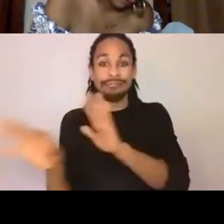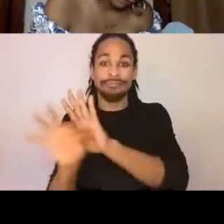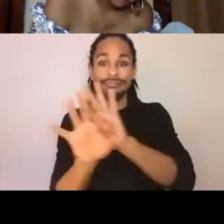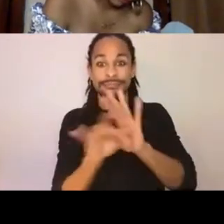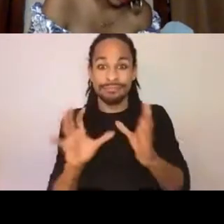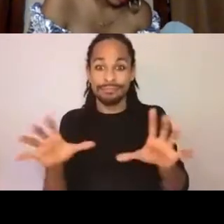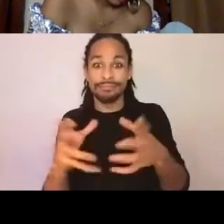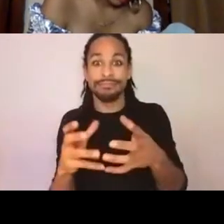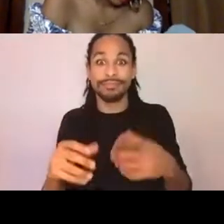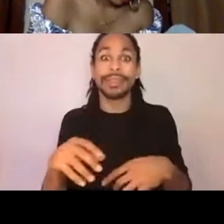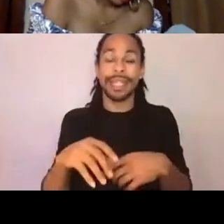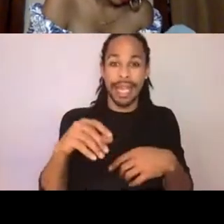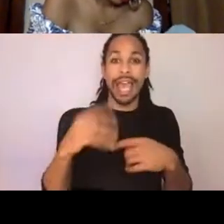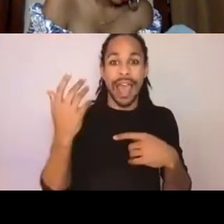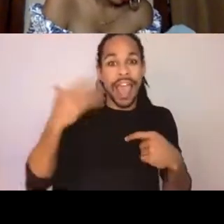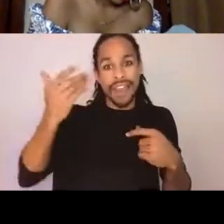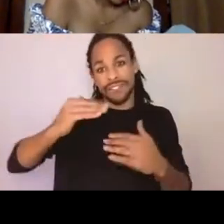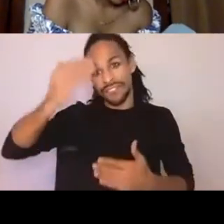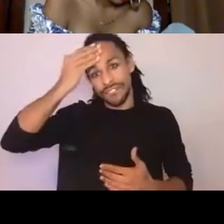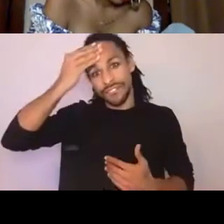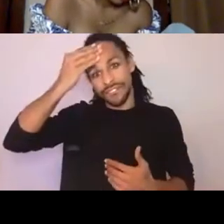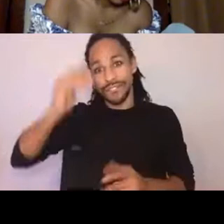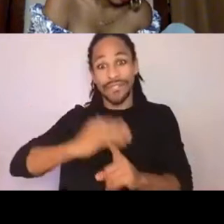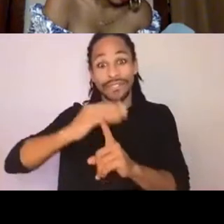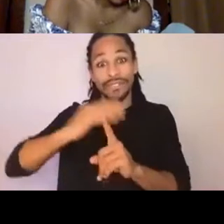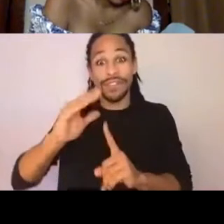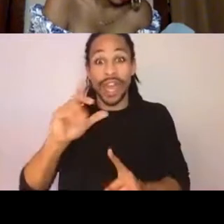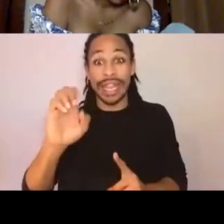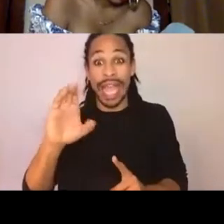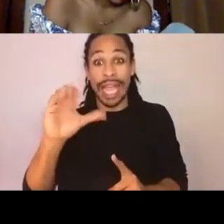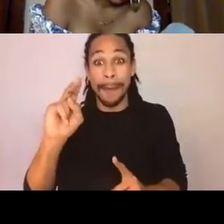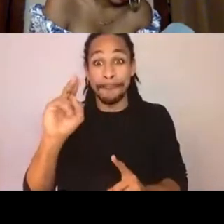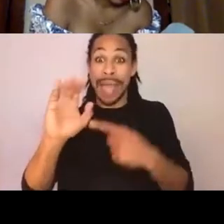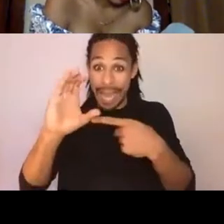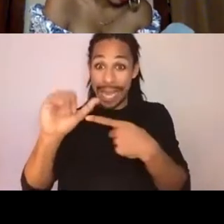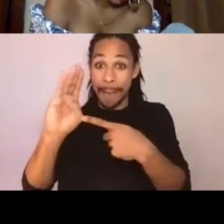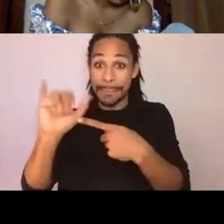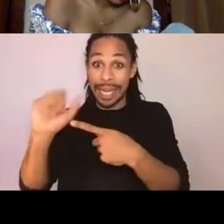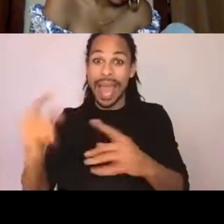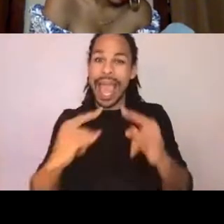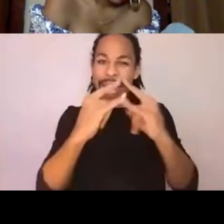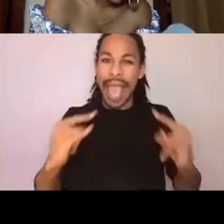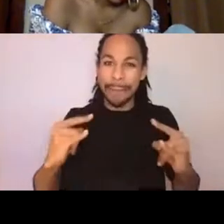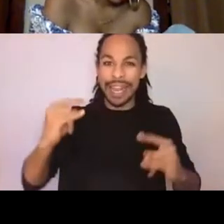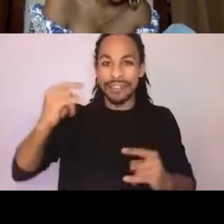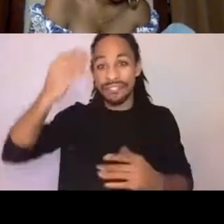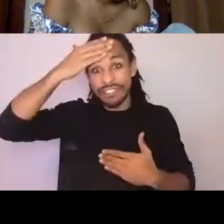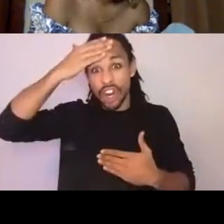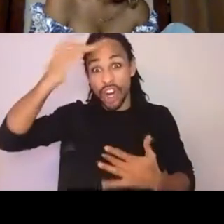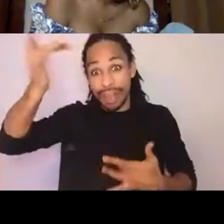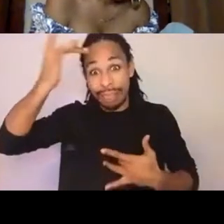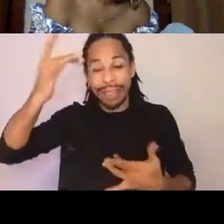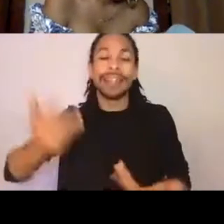de Cabina, Cabin Fever. And it's, you know, just a bunch of artists from Latin America,